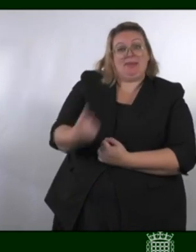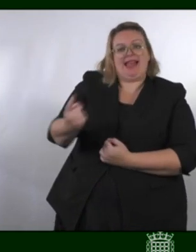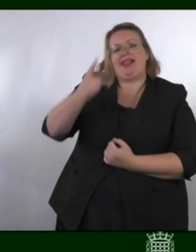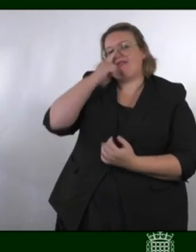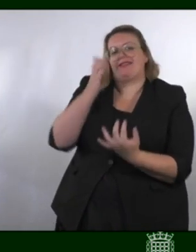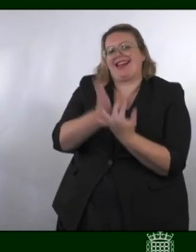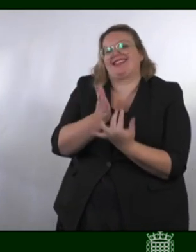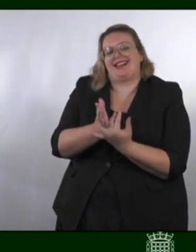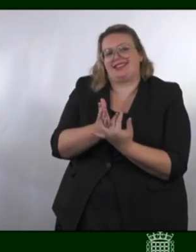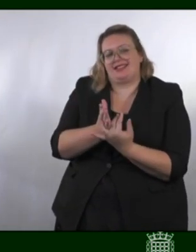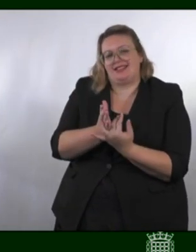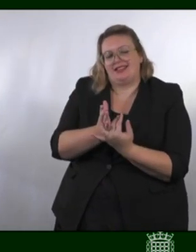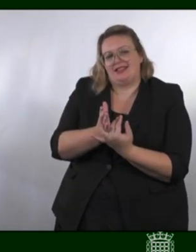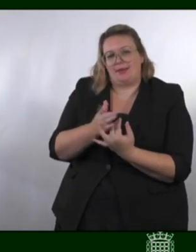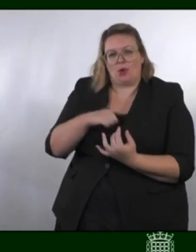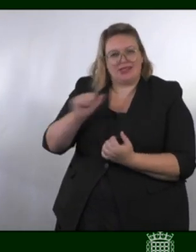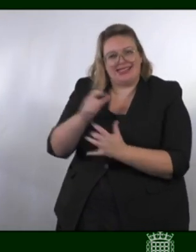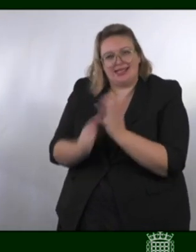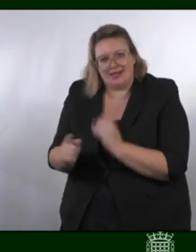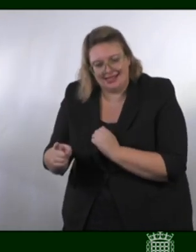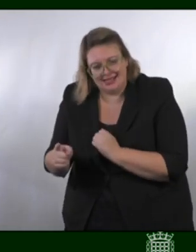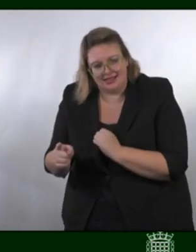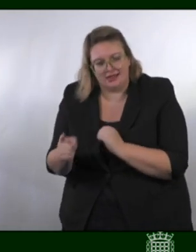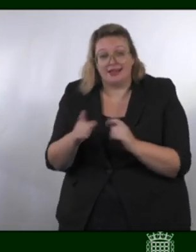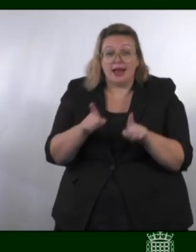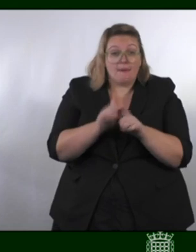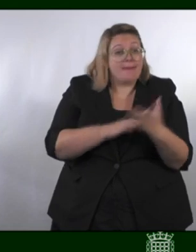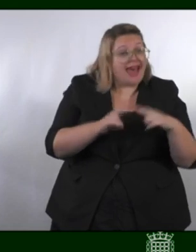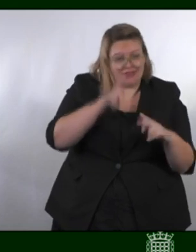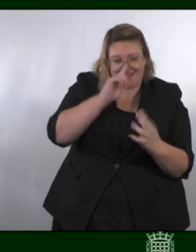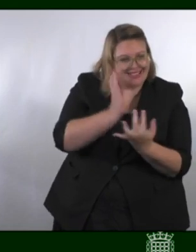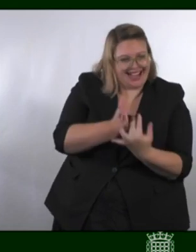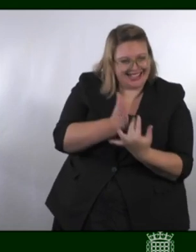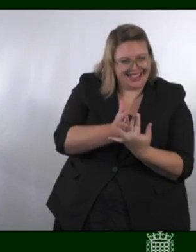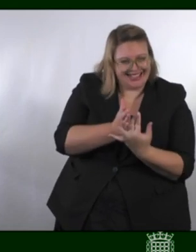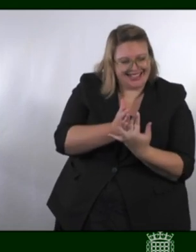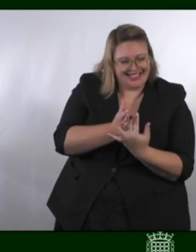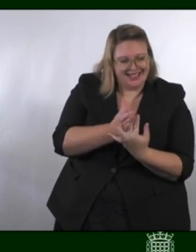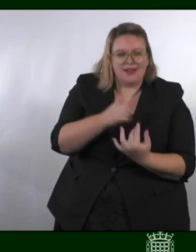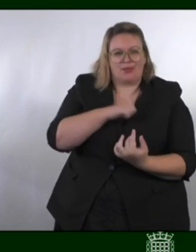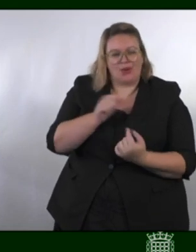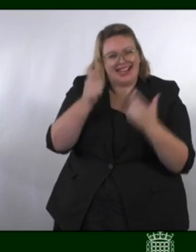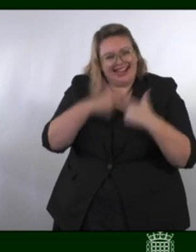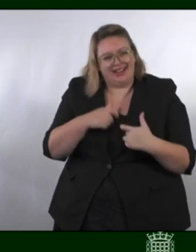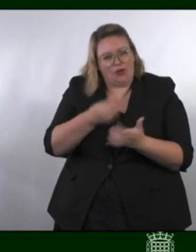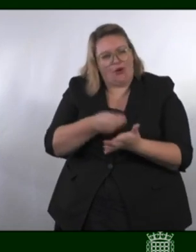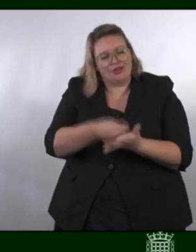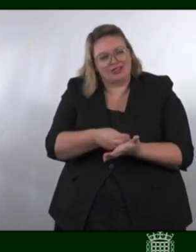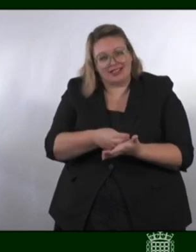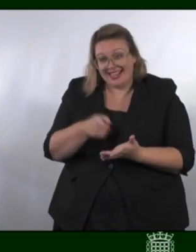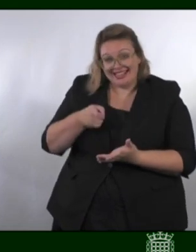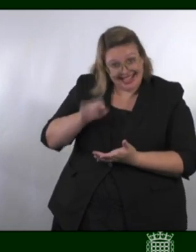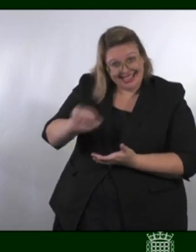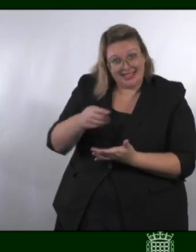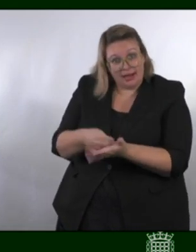mean his parents can't either, without paying expensive legal fees. This is Mikey's own money. He wants to use it